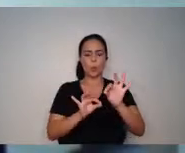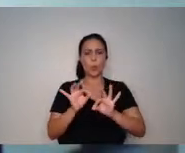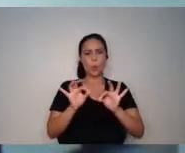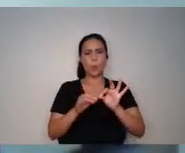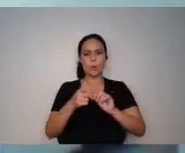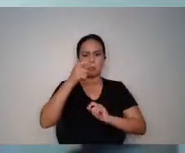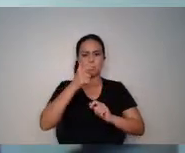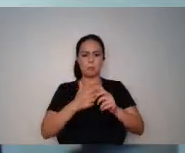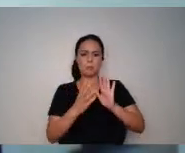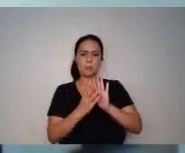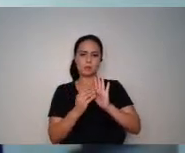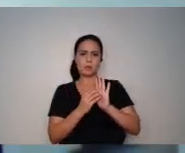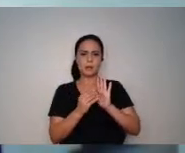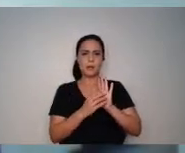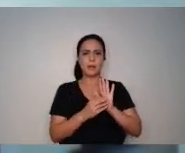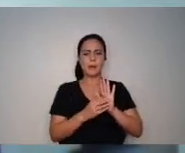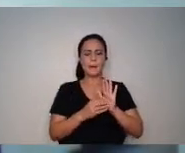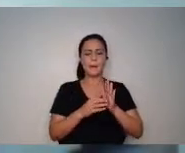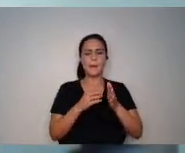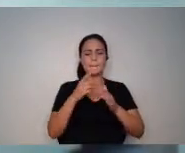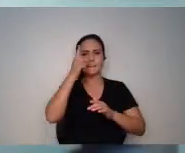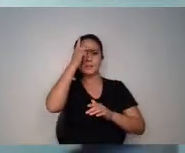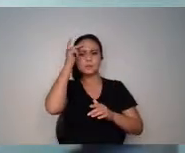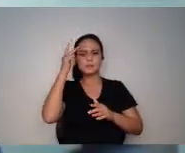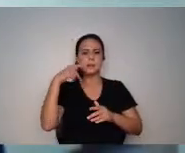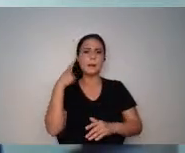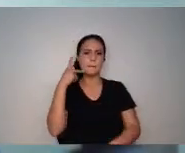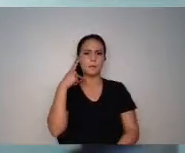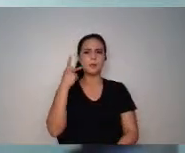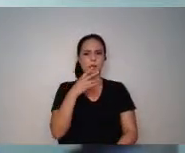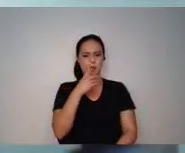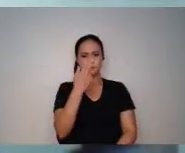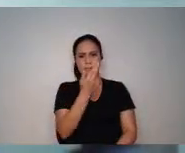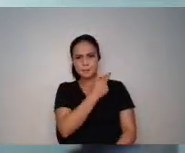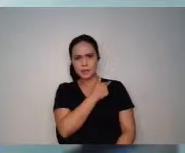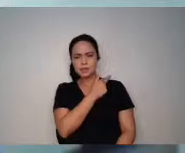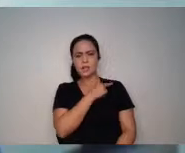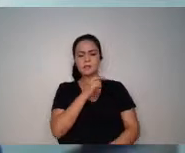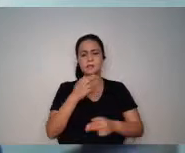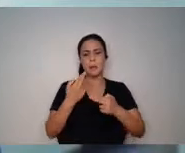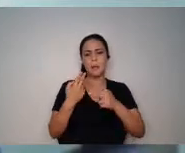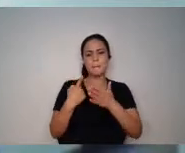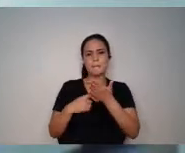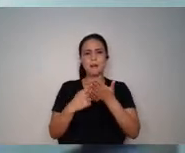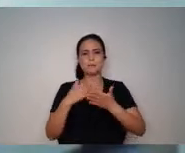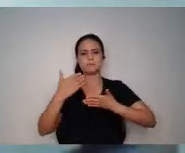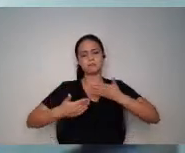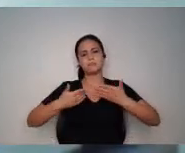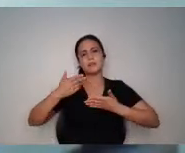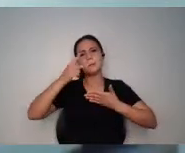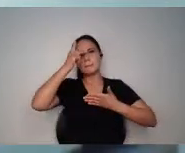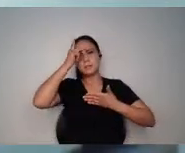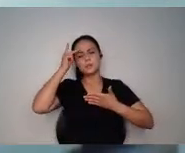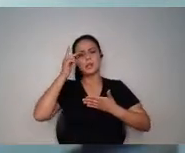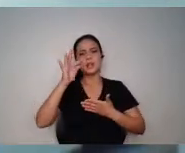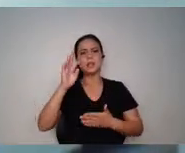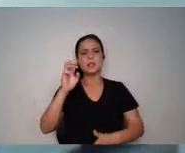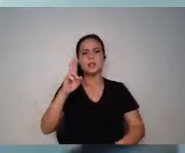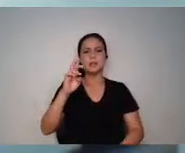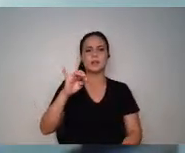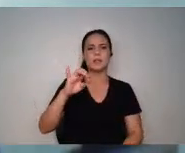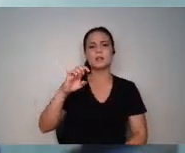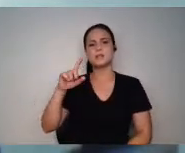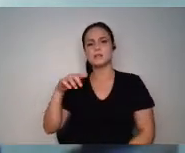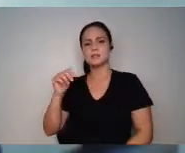and our conduct, especially from the political actors who are responsible for these regulations,